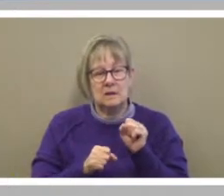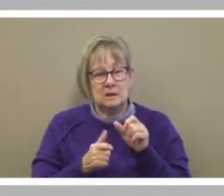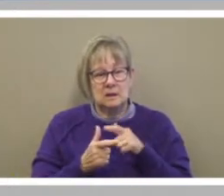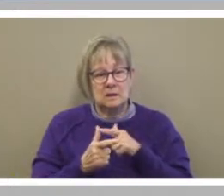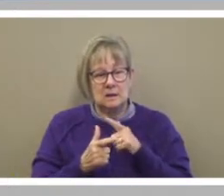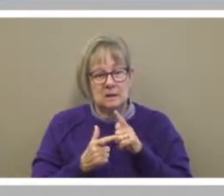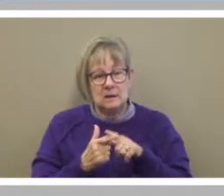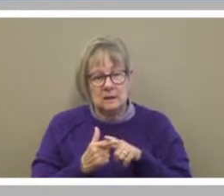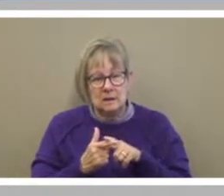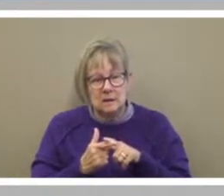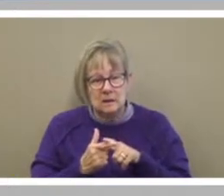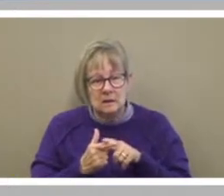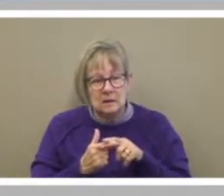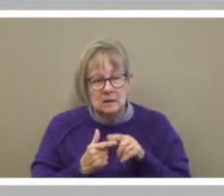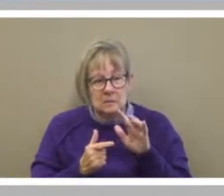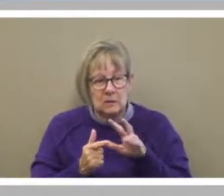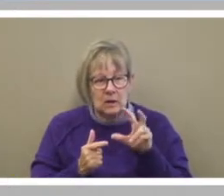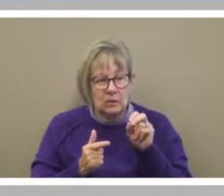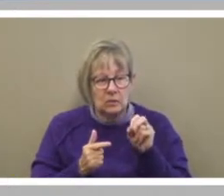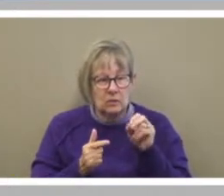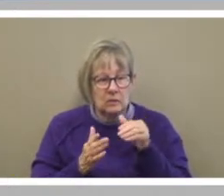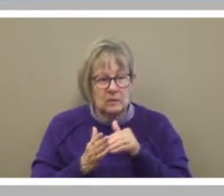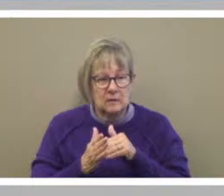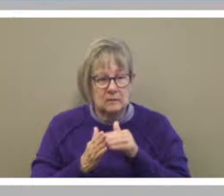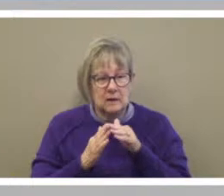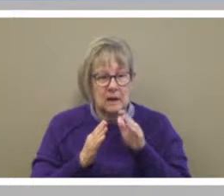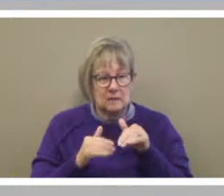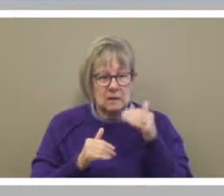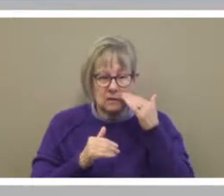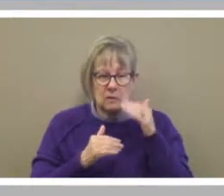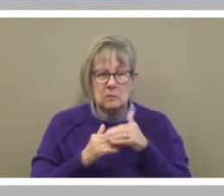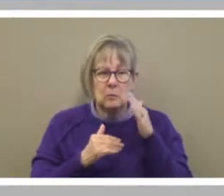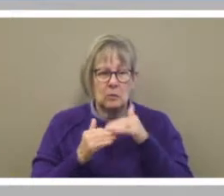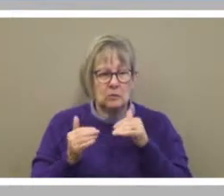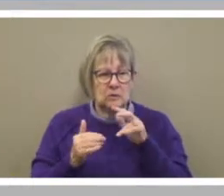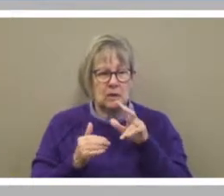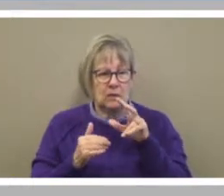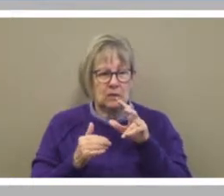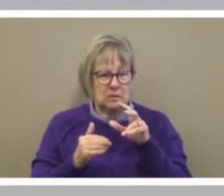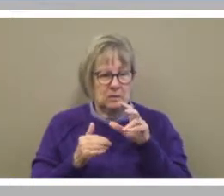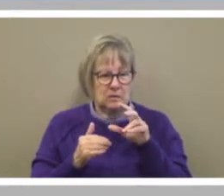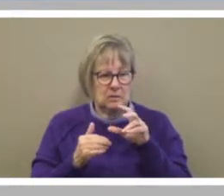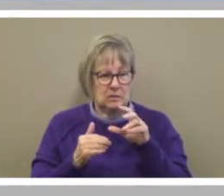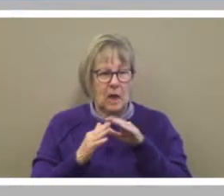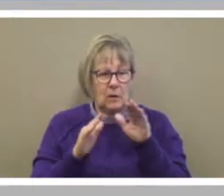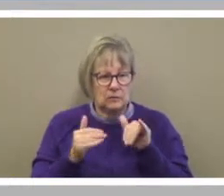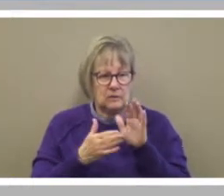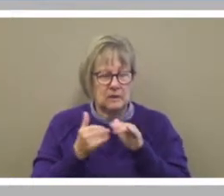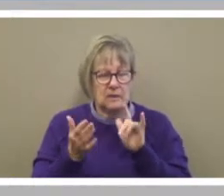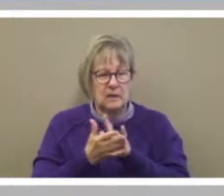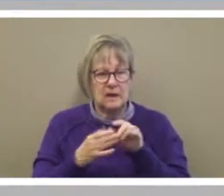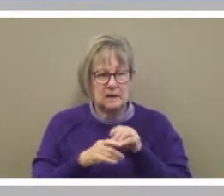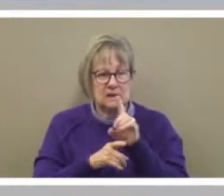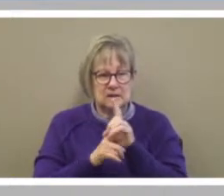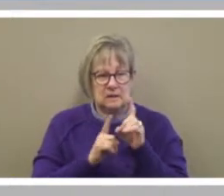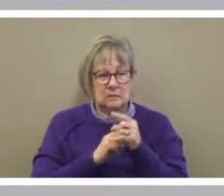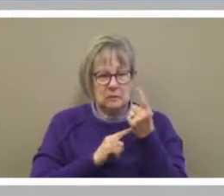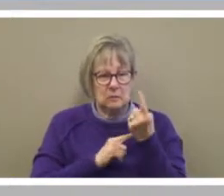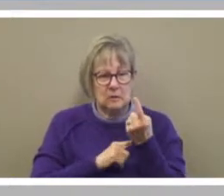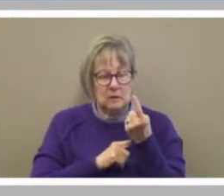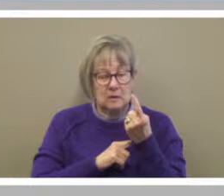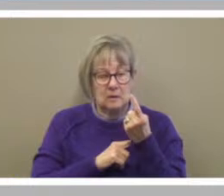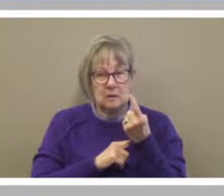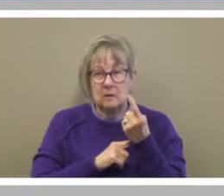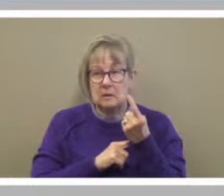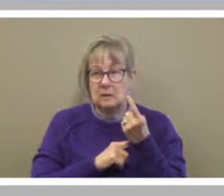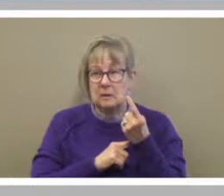it's approximately 38,000 houses, so I know there's more than that in District 4. So... once again, Daniel, I'm sorry, ma'am.